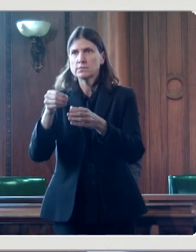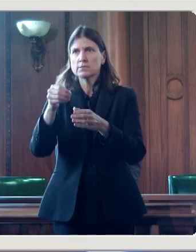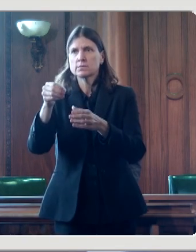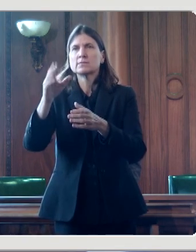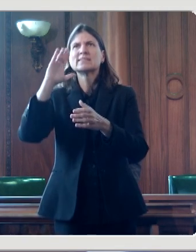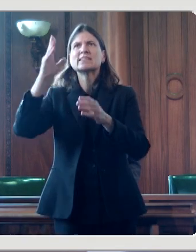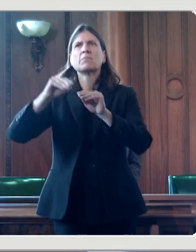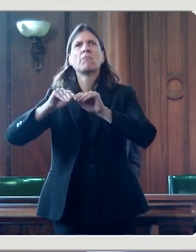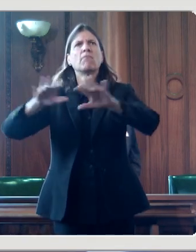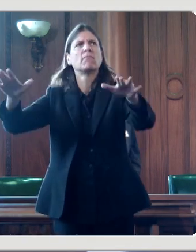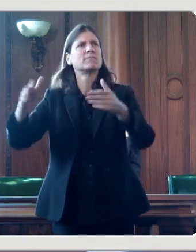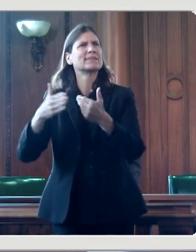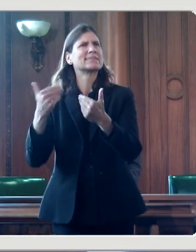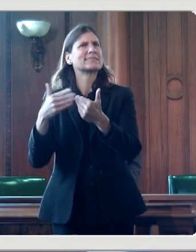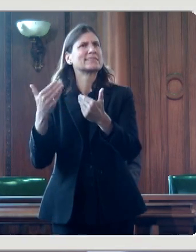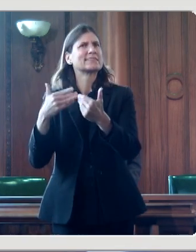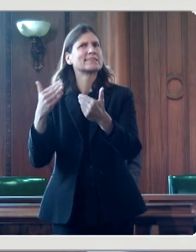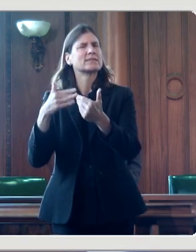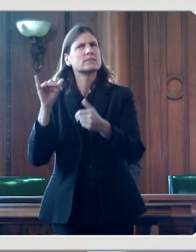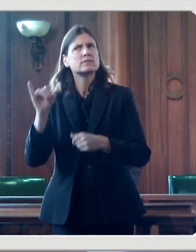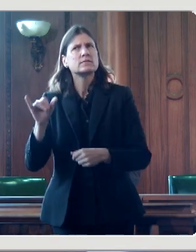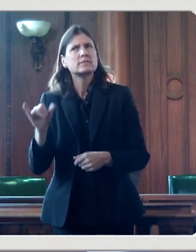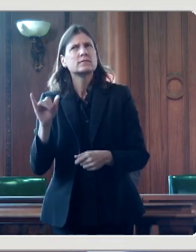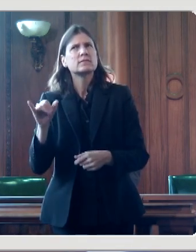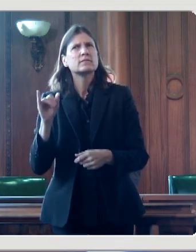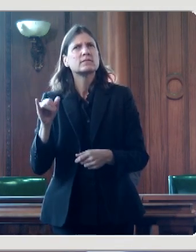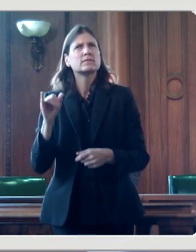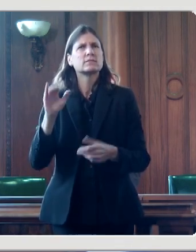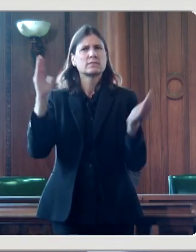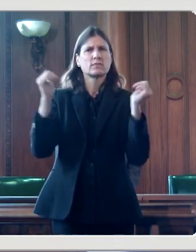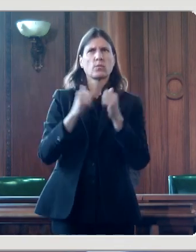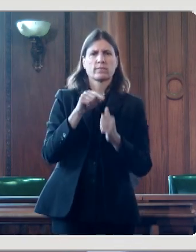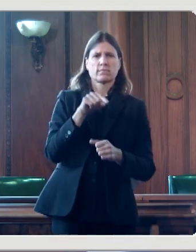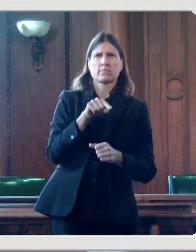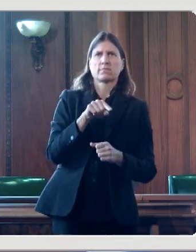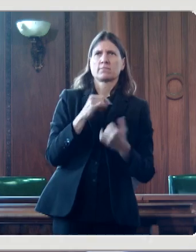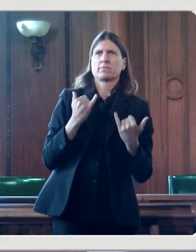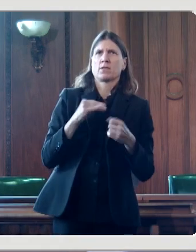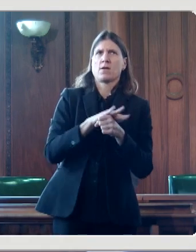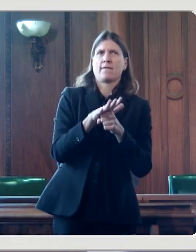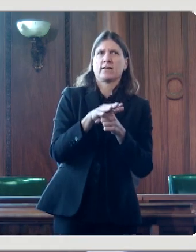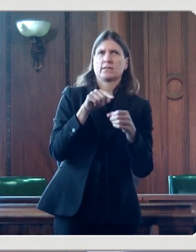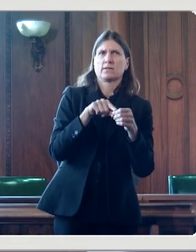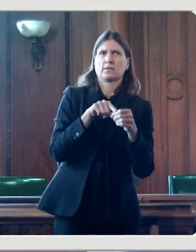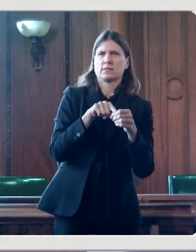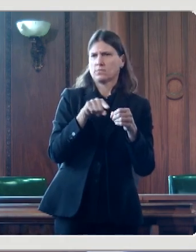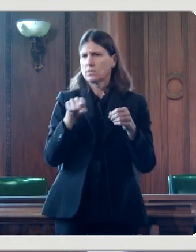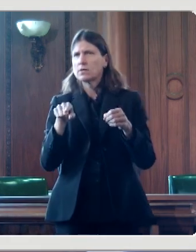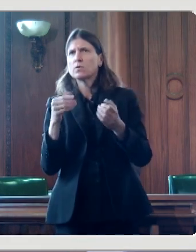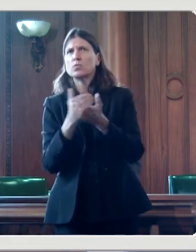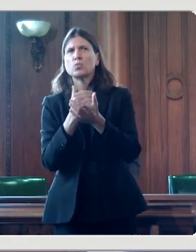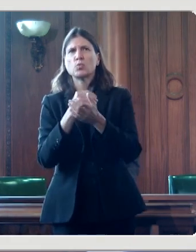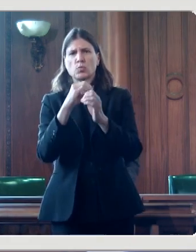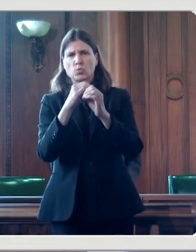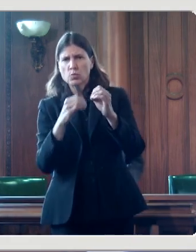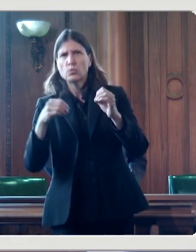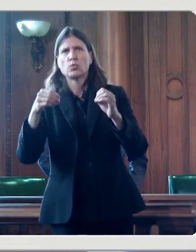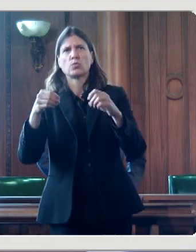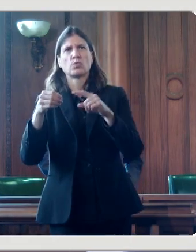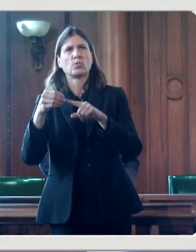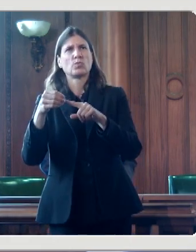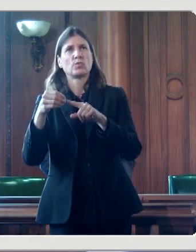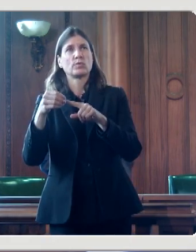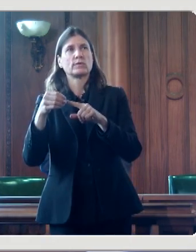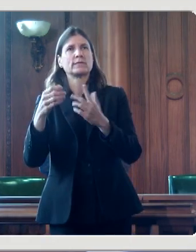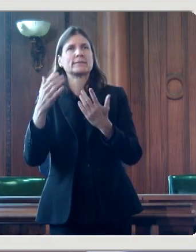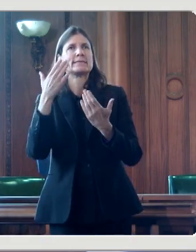I'll reiterate that we are almost there with the vaccine. It's just a few short months away. Please try to observe the standard